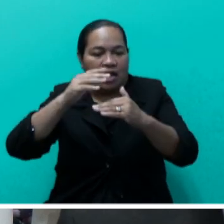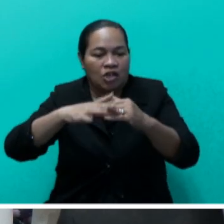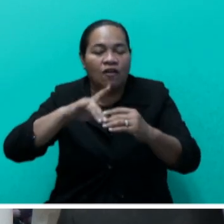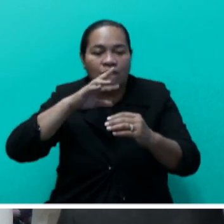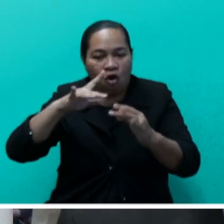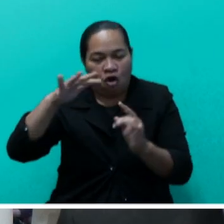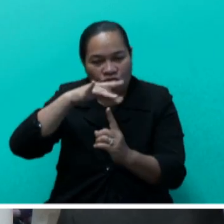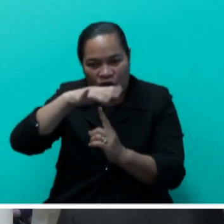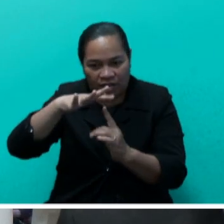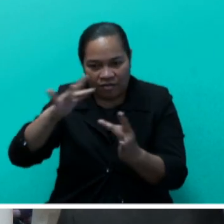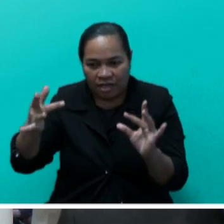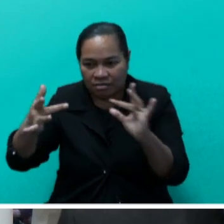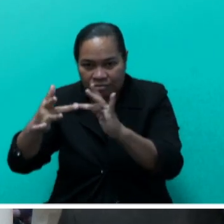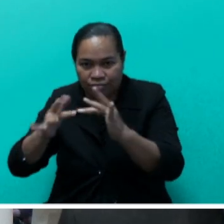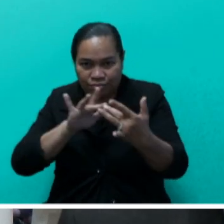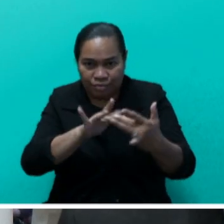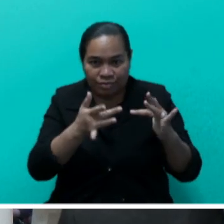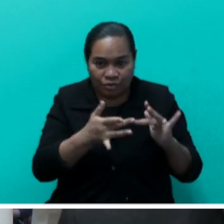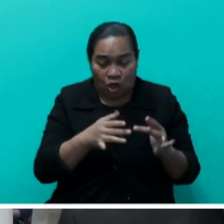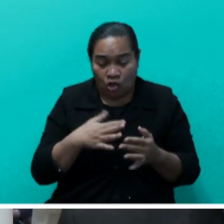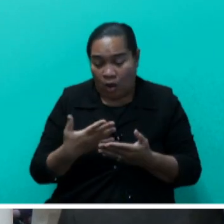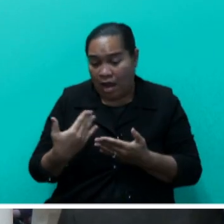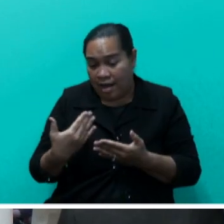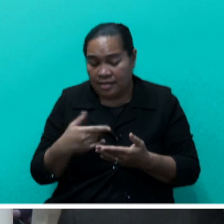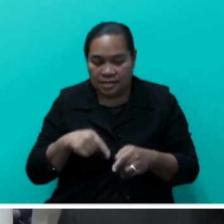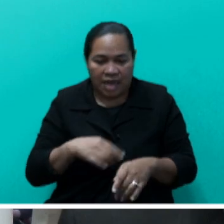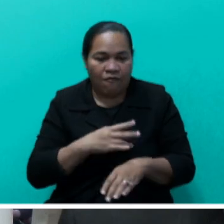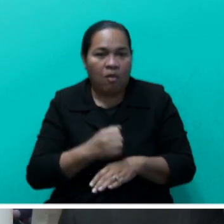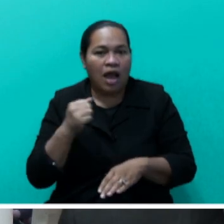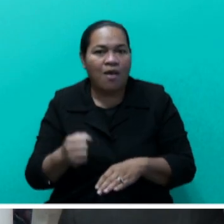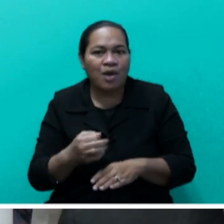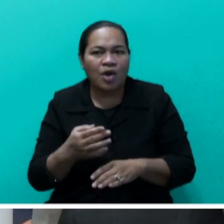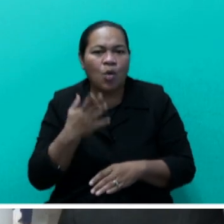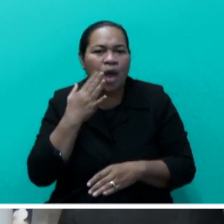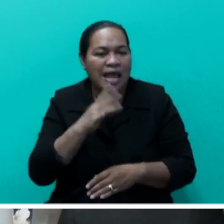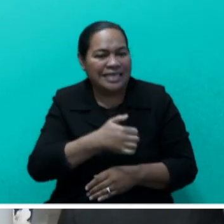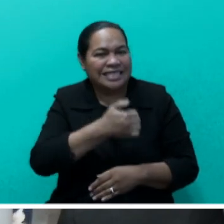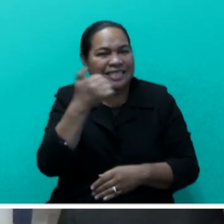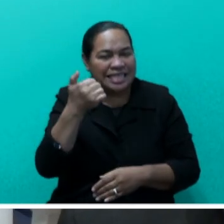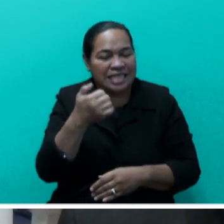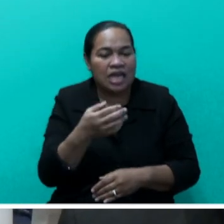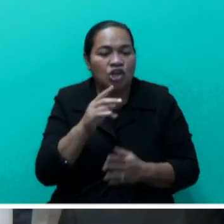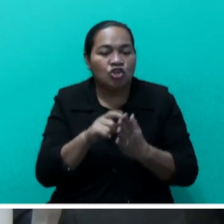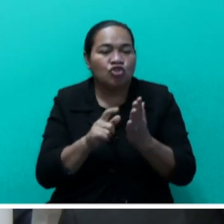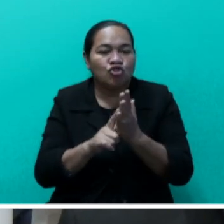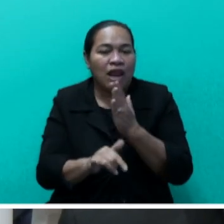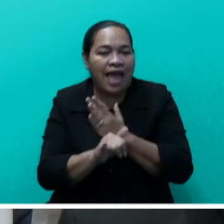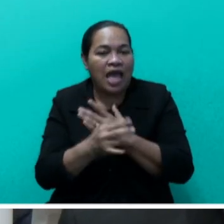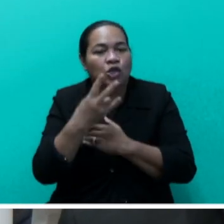to. The latest gazette from the government at the time was the 6th of July 2022, so it's fairly